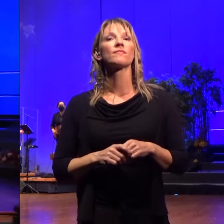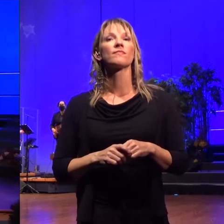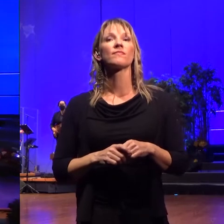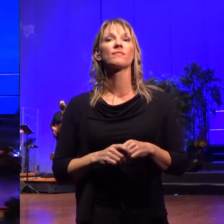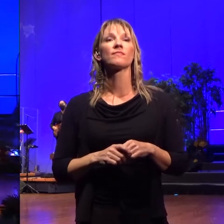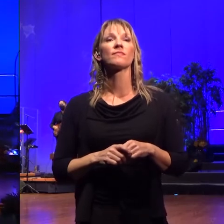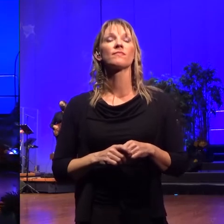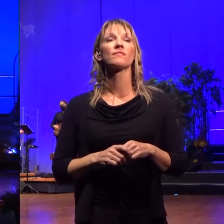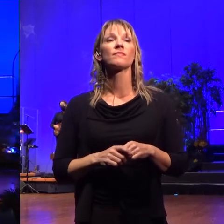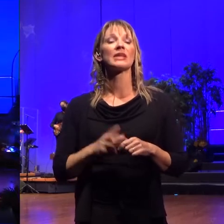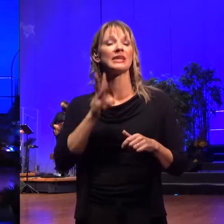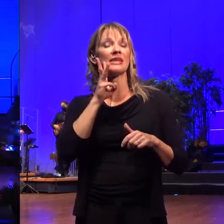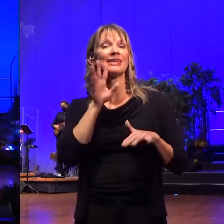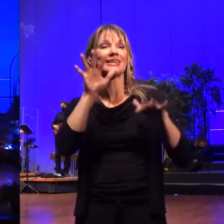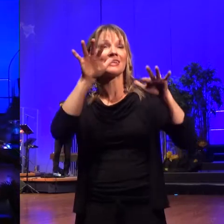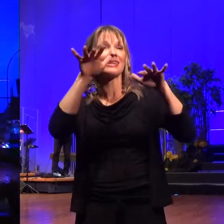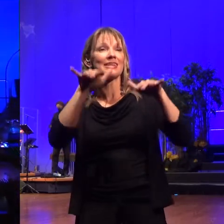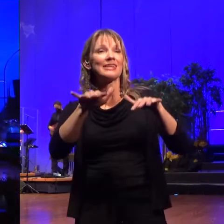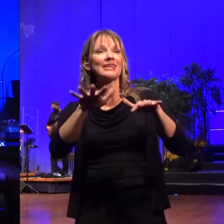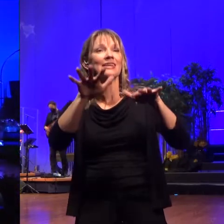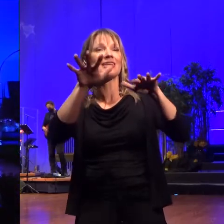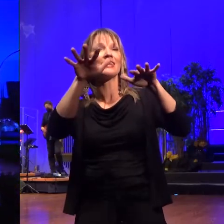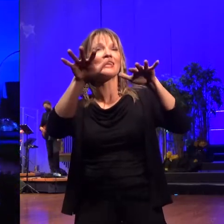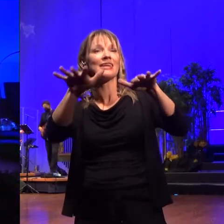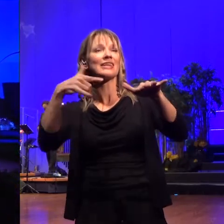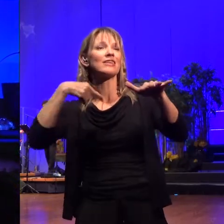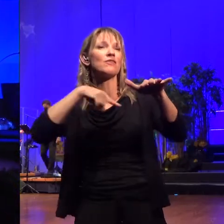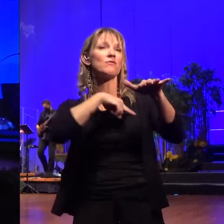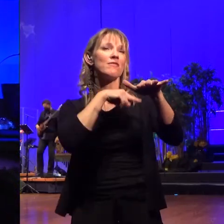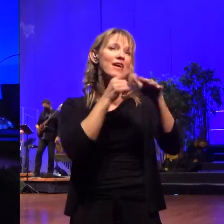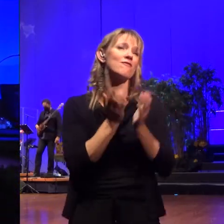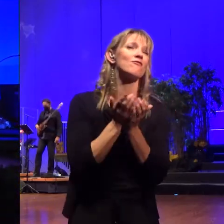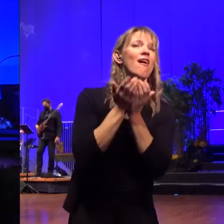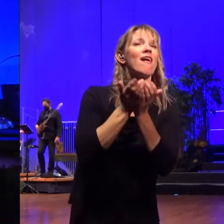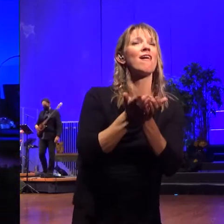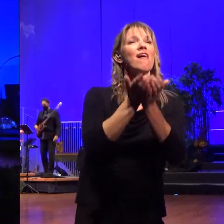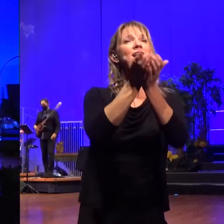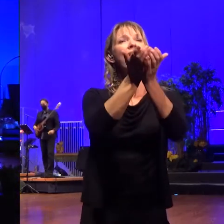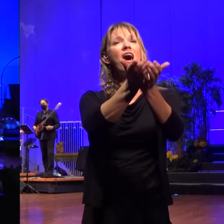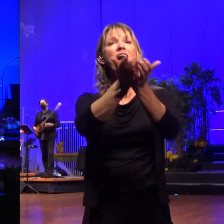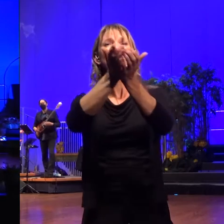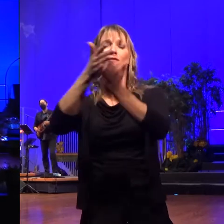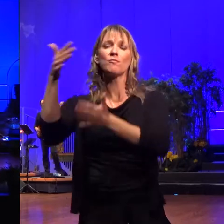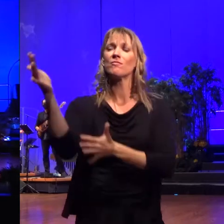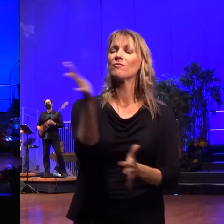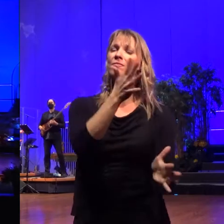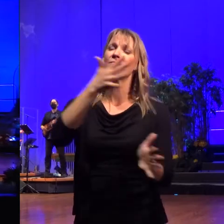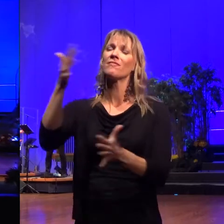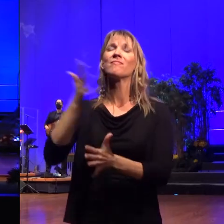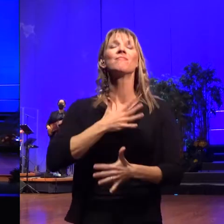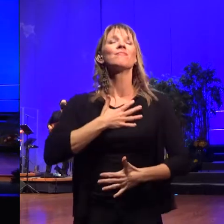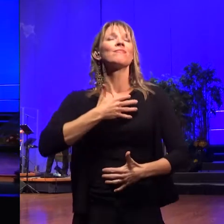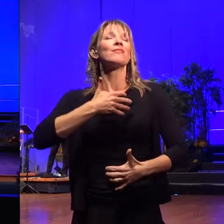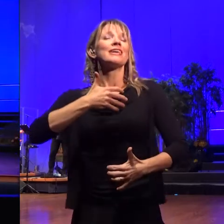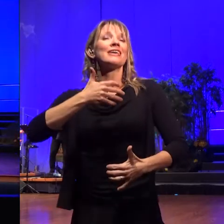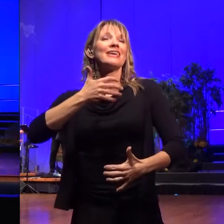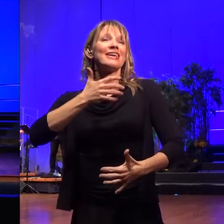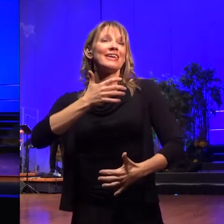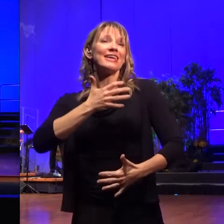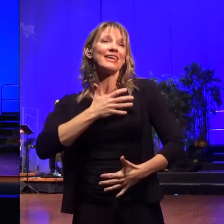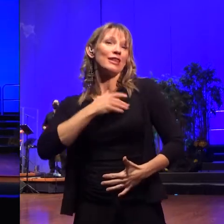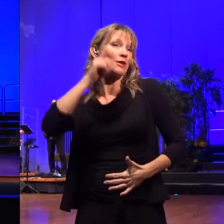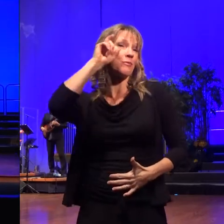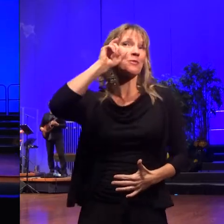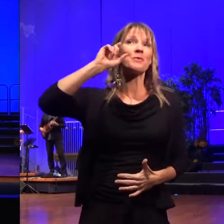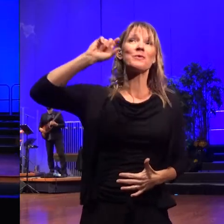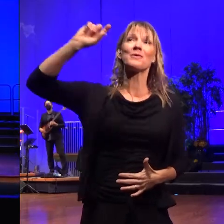We have crossed the seas together, breathed the ocean breeze together, watched the